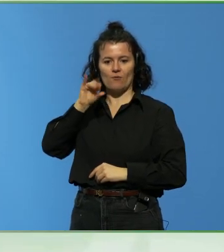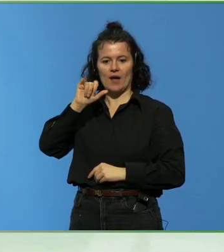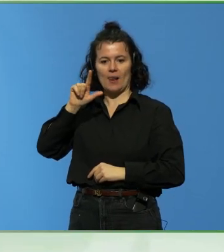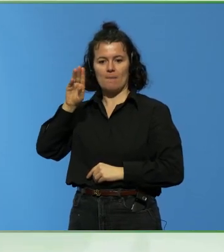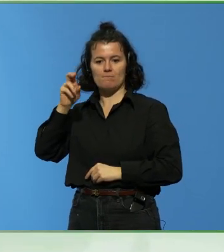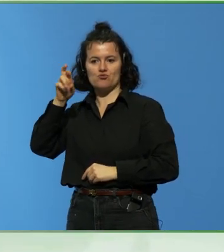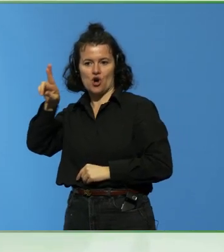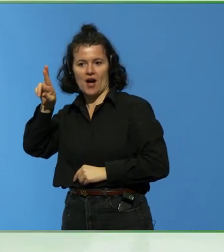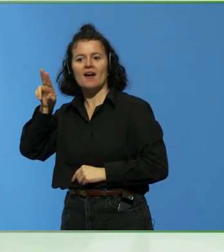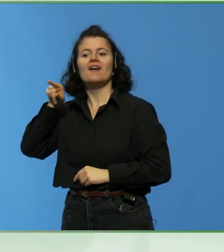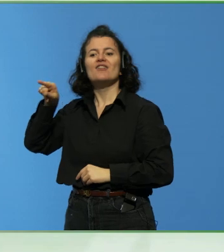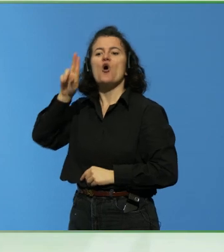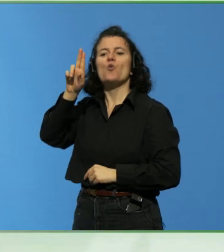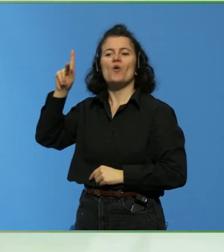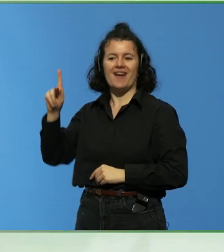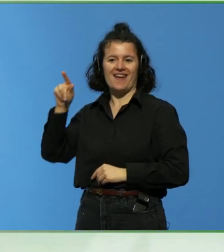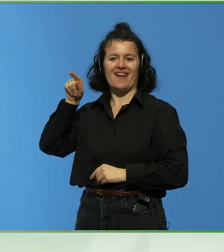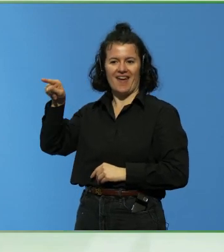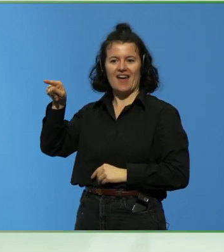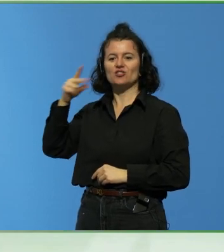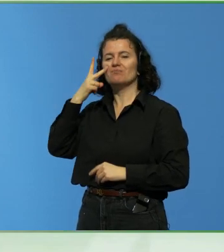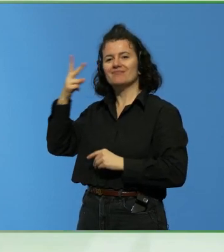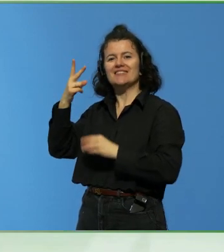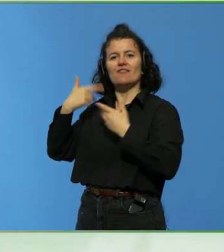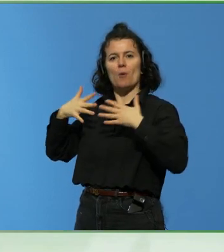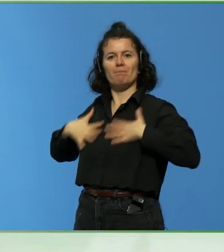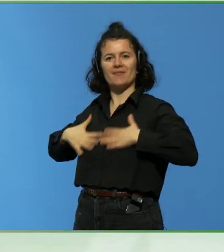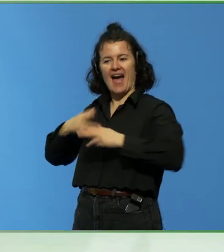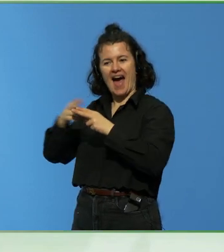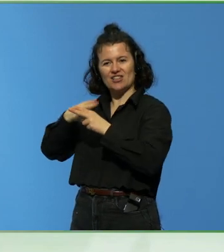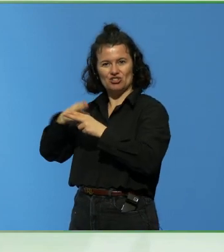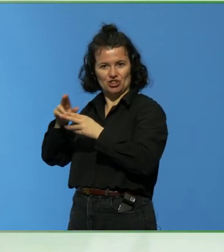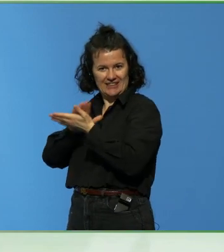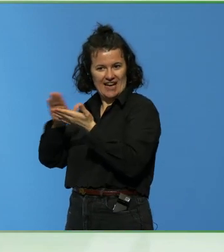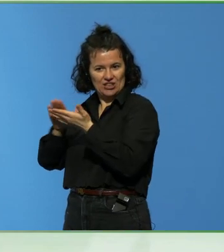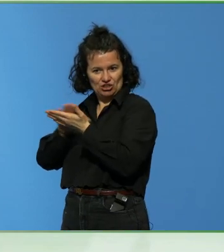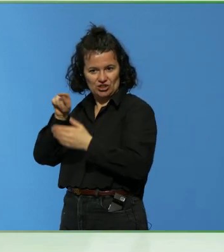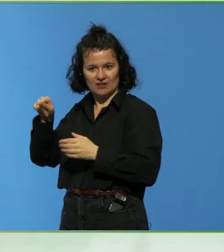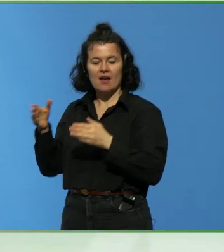Abia Akram, who is from the Special Talent Exchange Program in Pakistan.